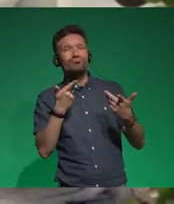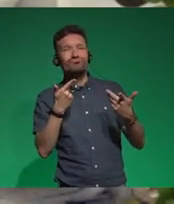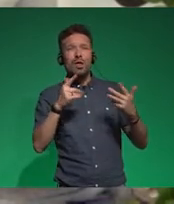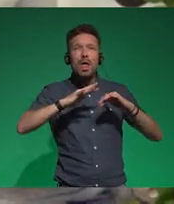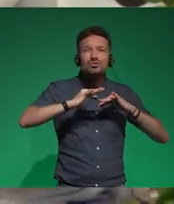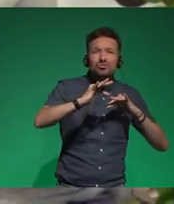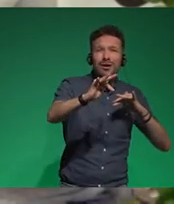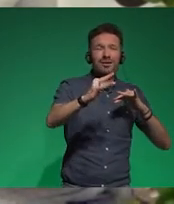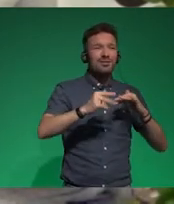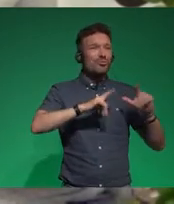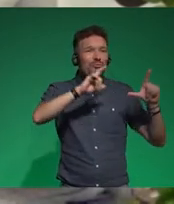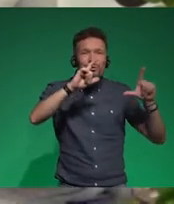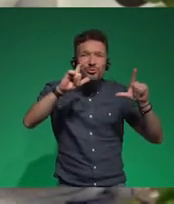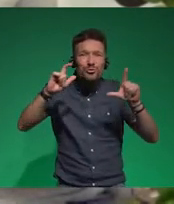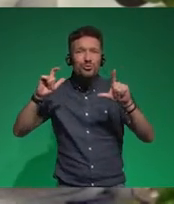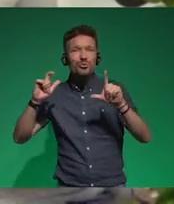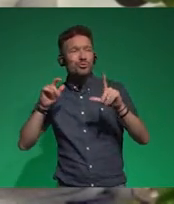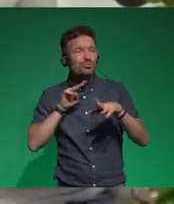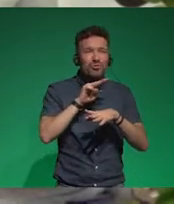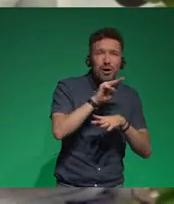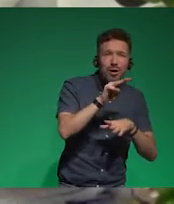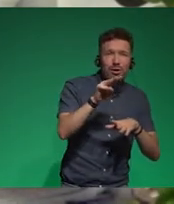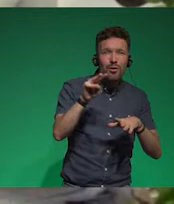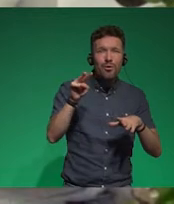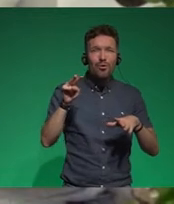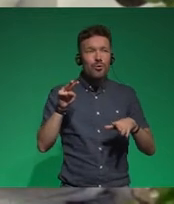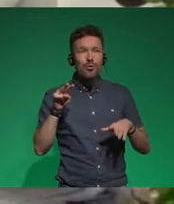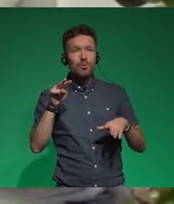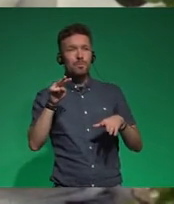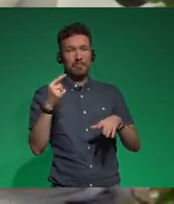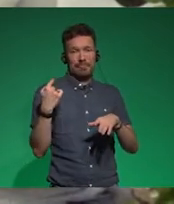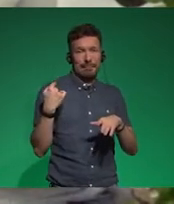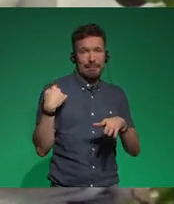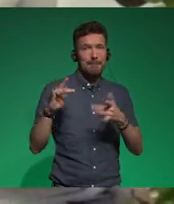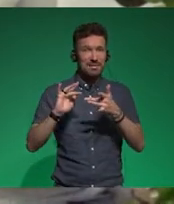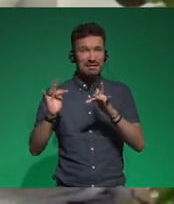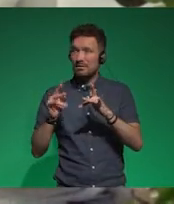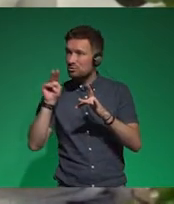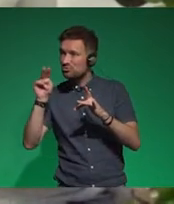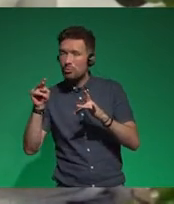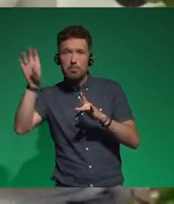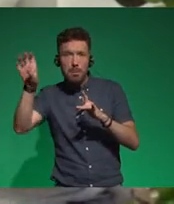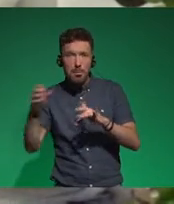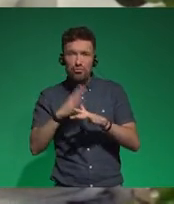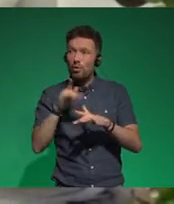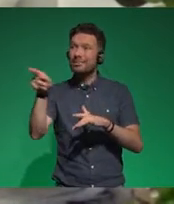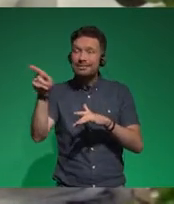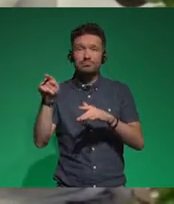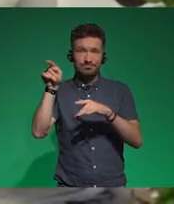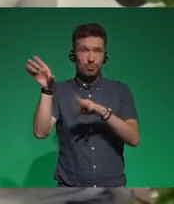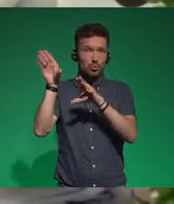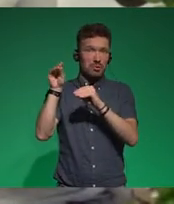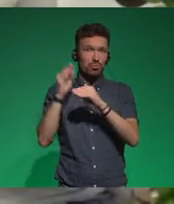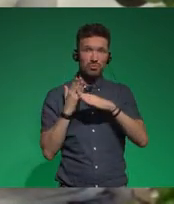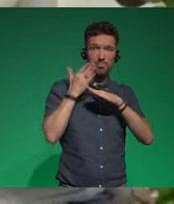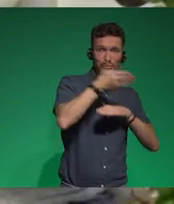people put online, and just to see if any of them can kind of stick this kind of